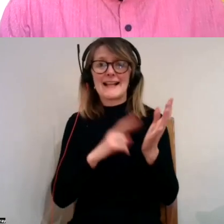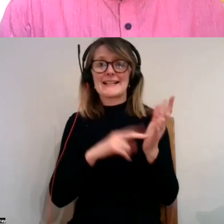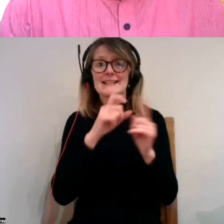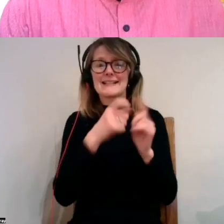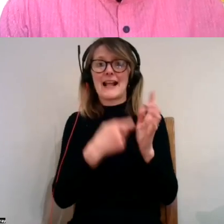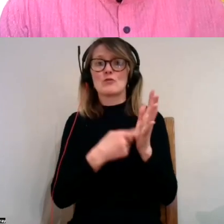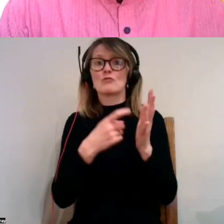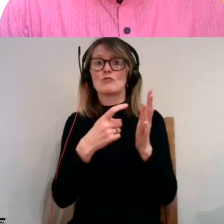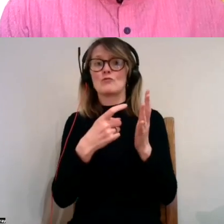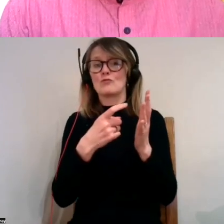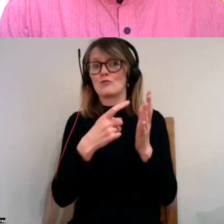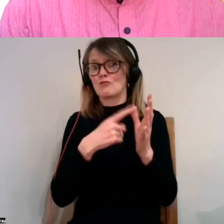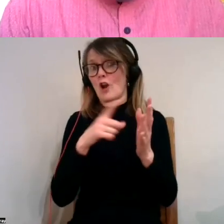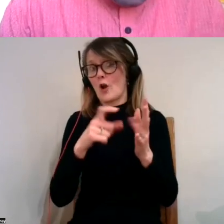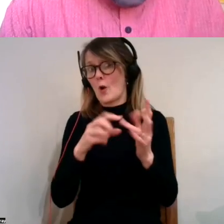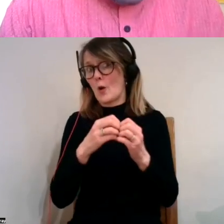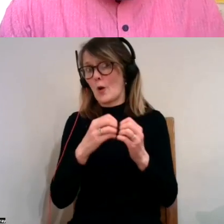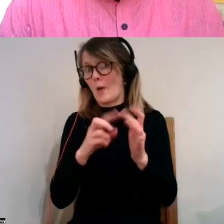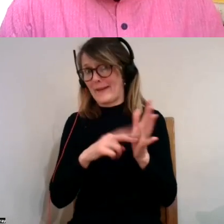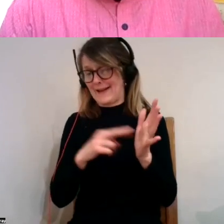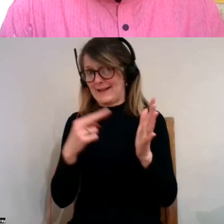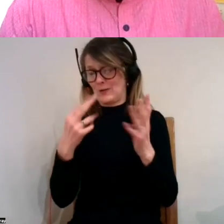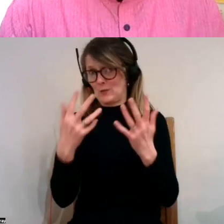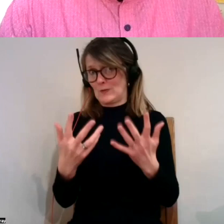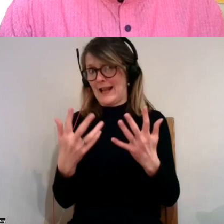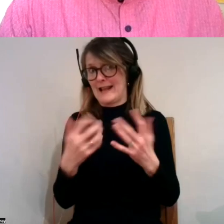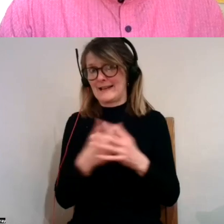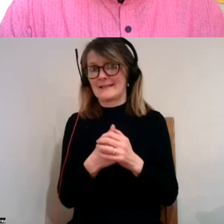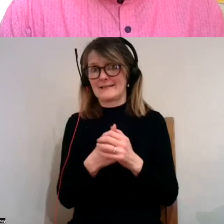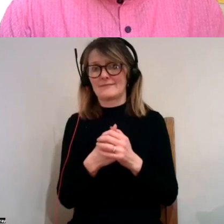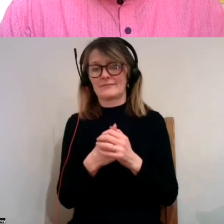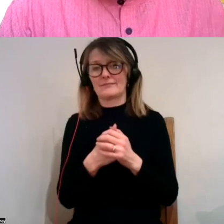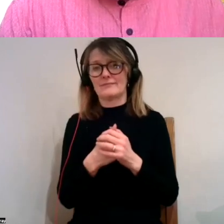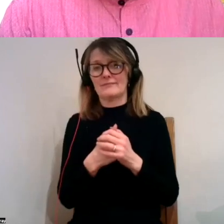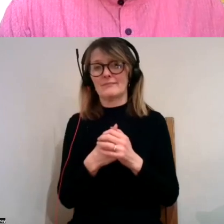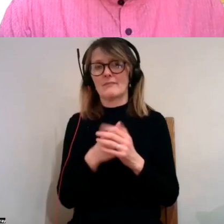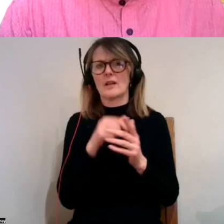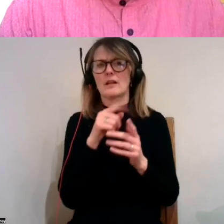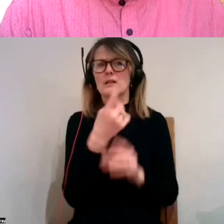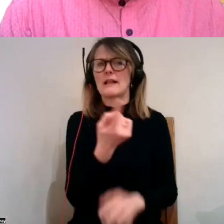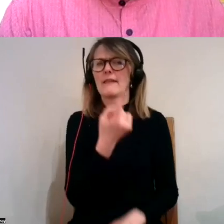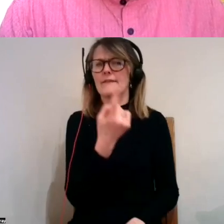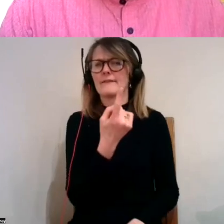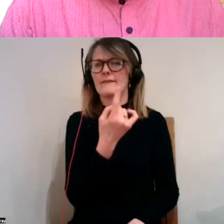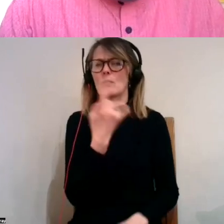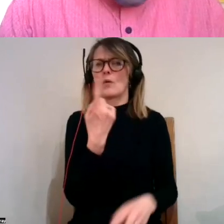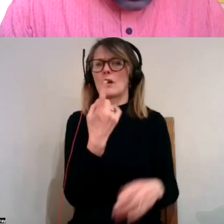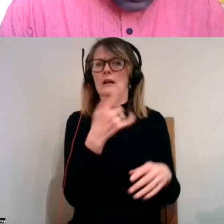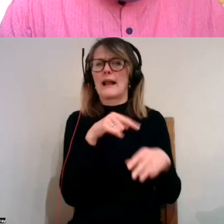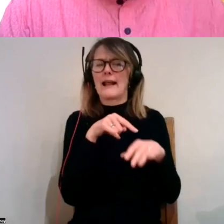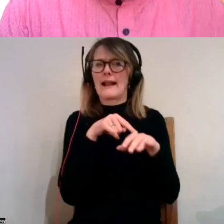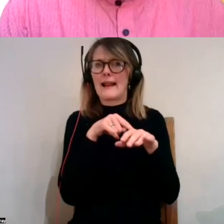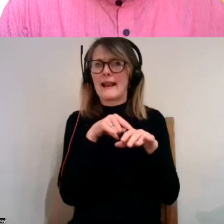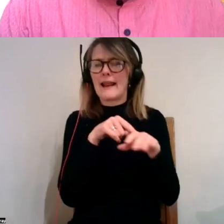Cobbin, who is with us. And she is one of the lead coaches